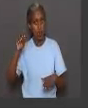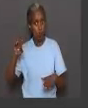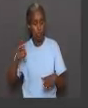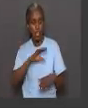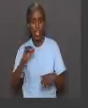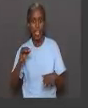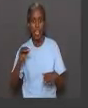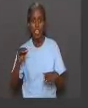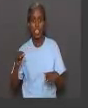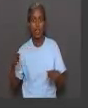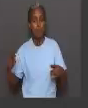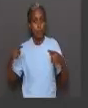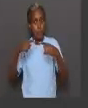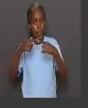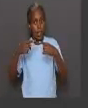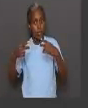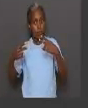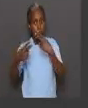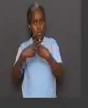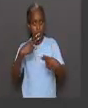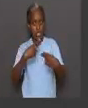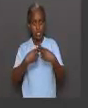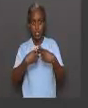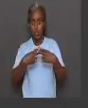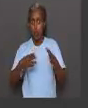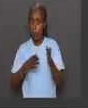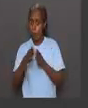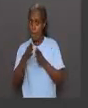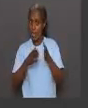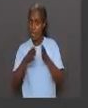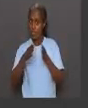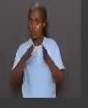the cross section parallel to the base.